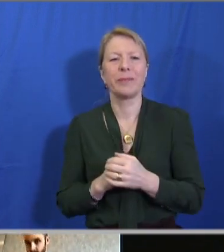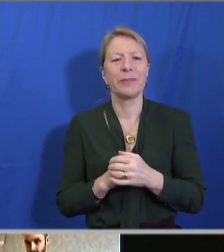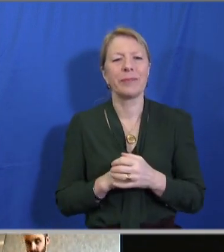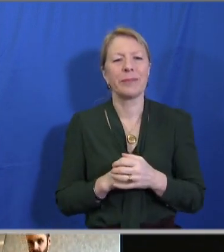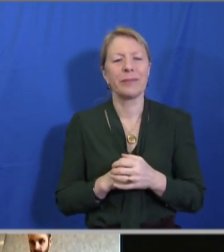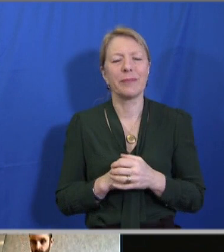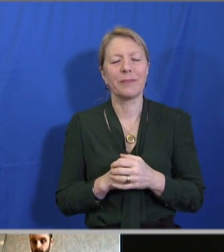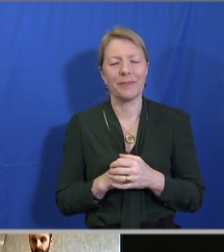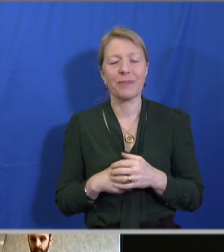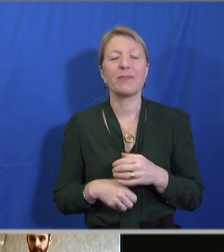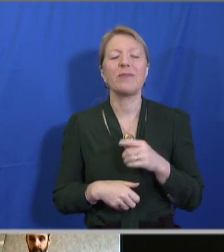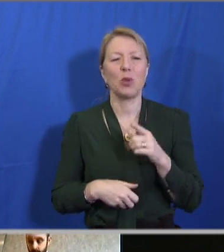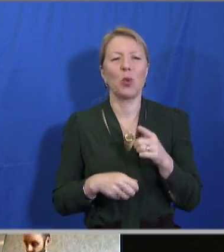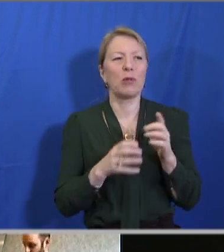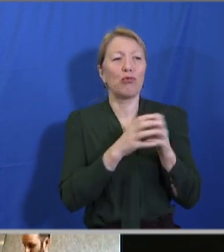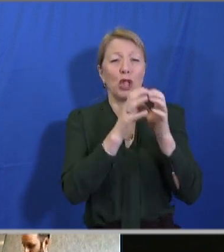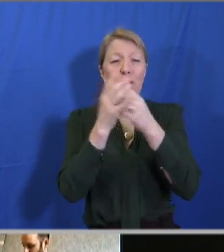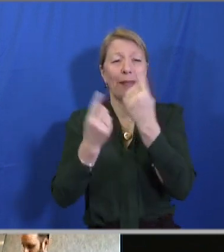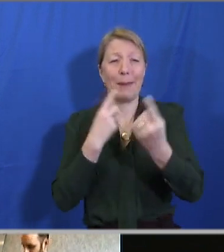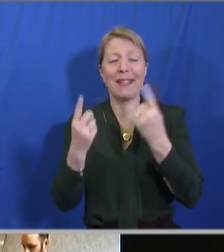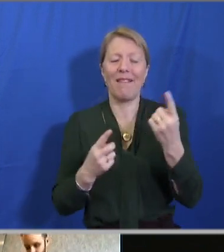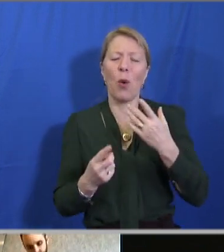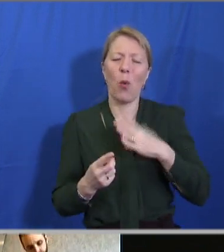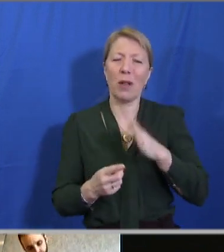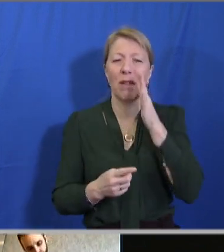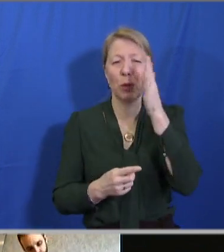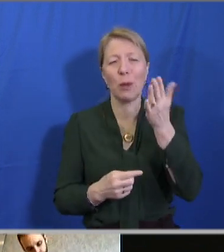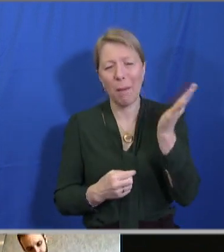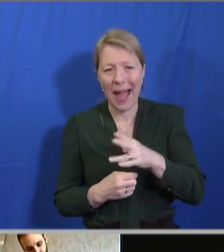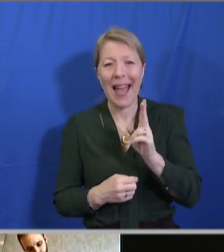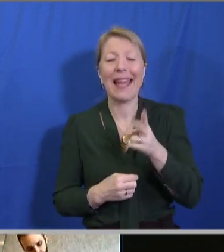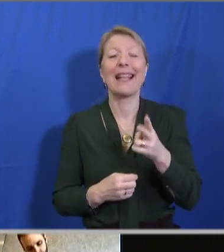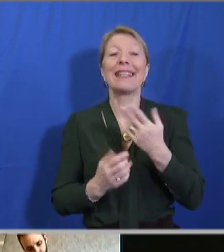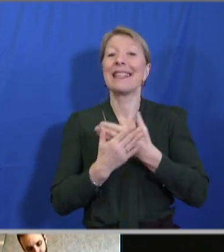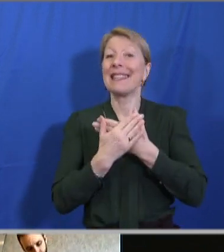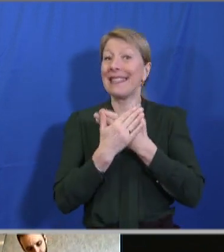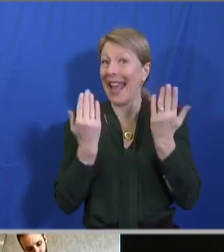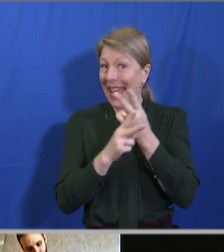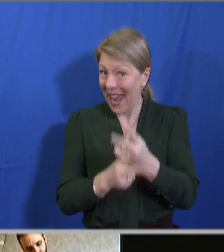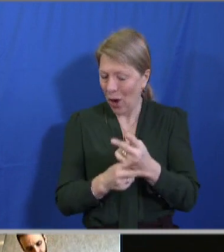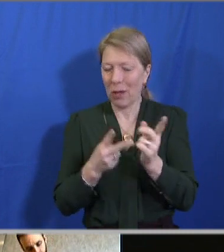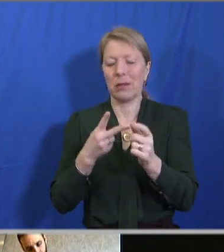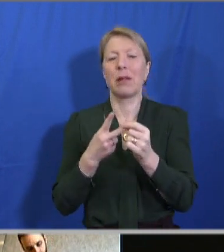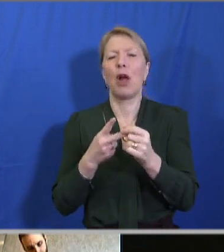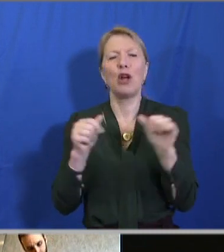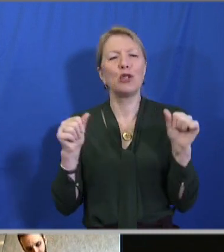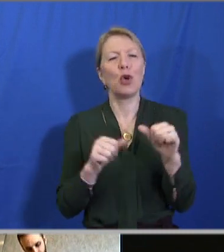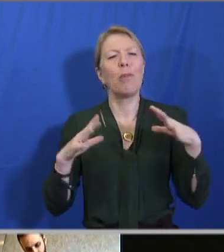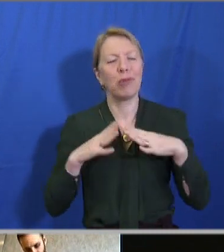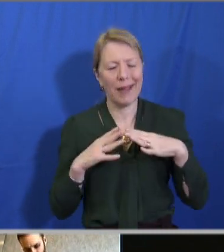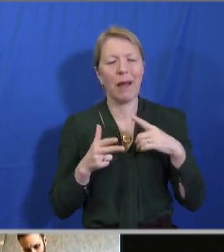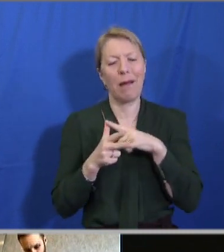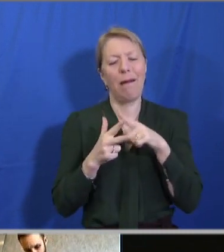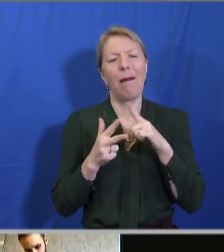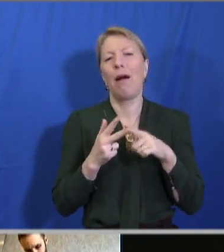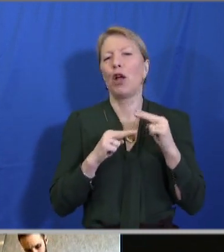actually outline the time frame to fully restore daycare, short breaks and transport. The review and pathway will be published on my department's website,